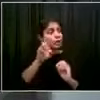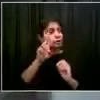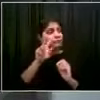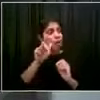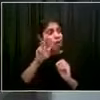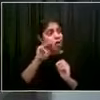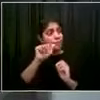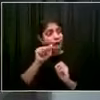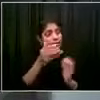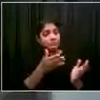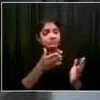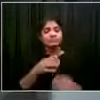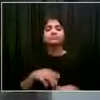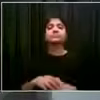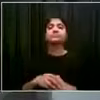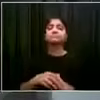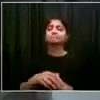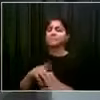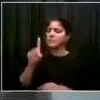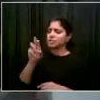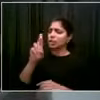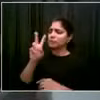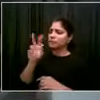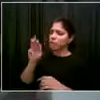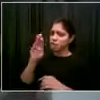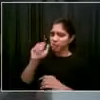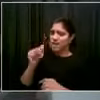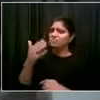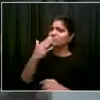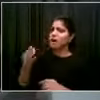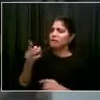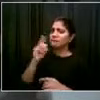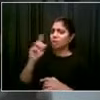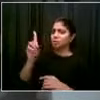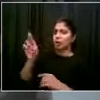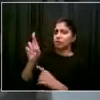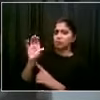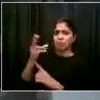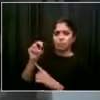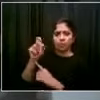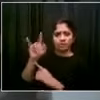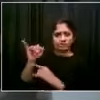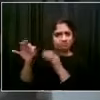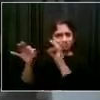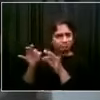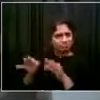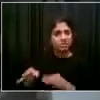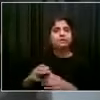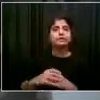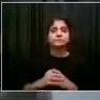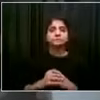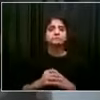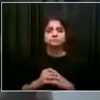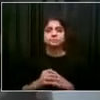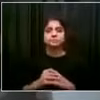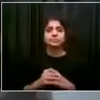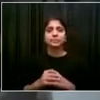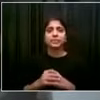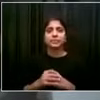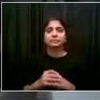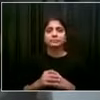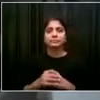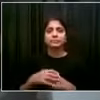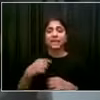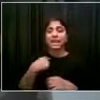explain what the future might be. You know, for some other infectious diseases, we have laboratory